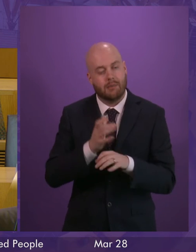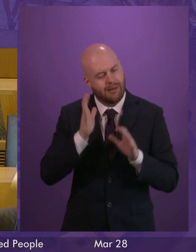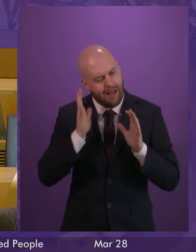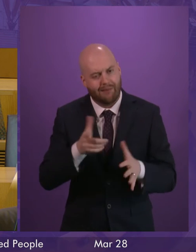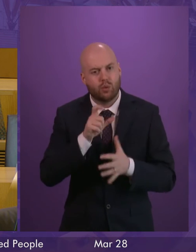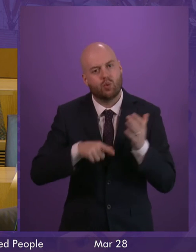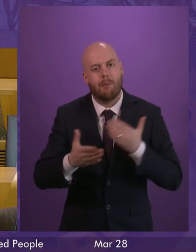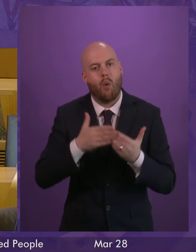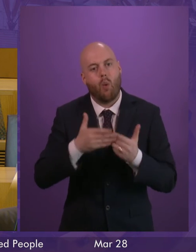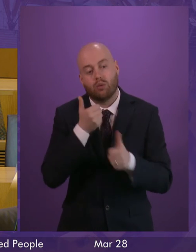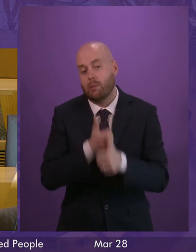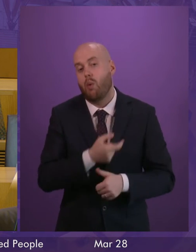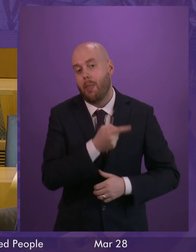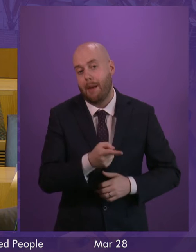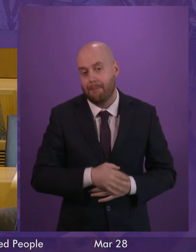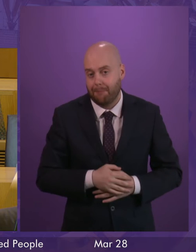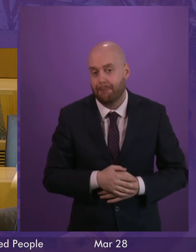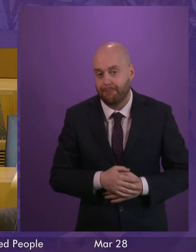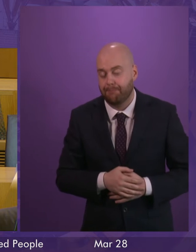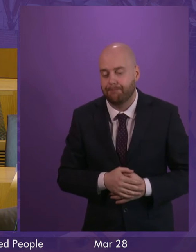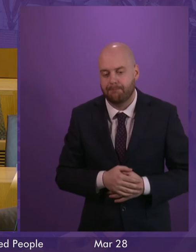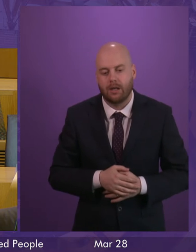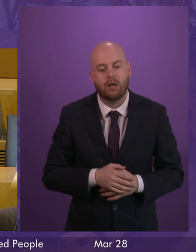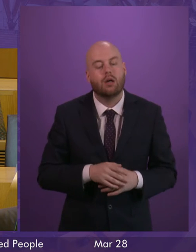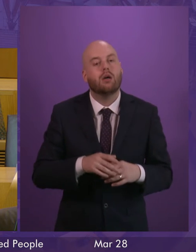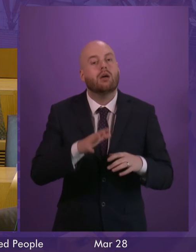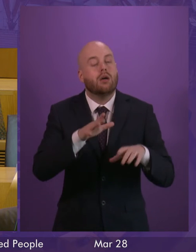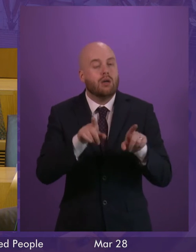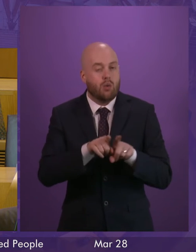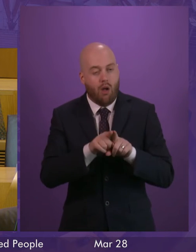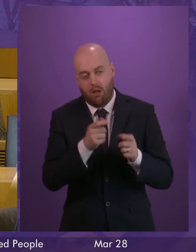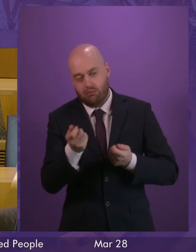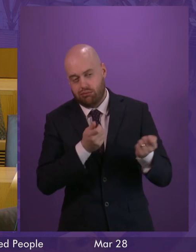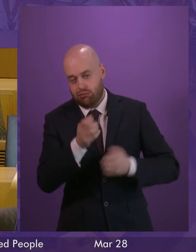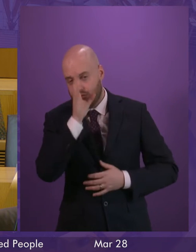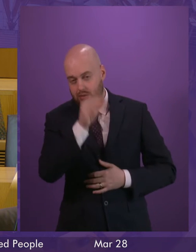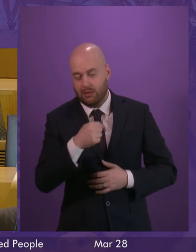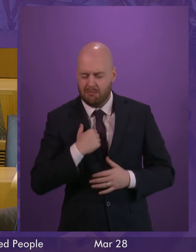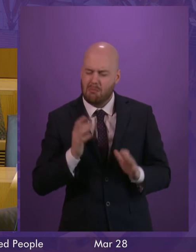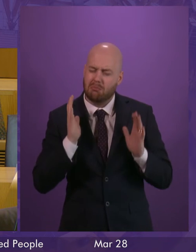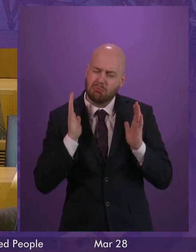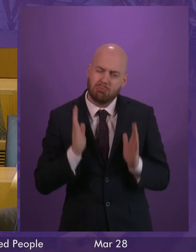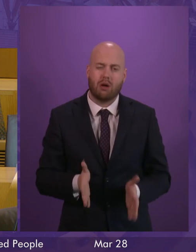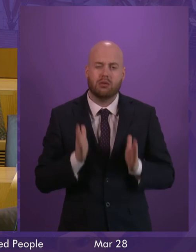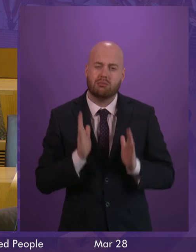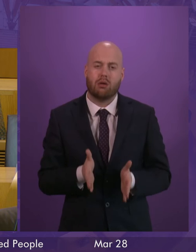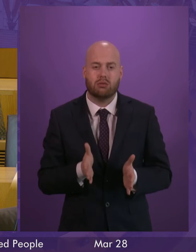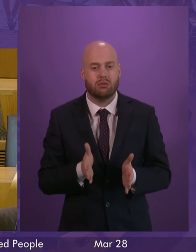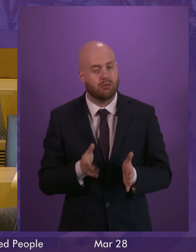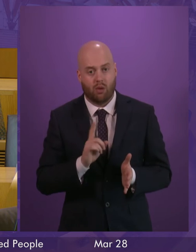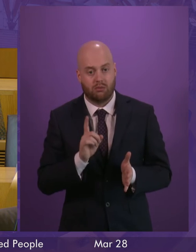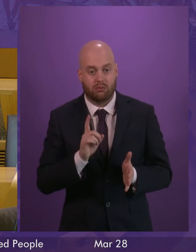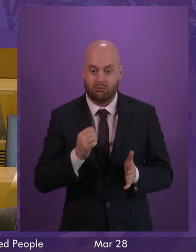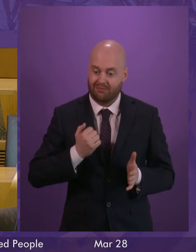organisations like them. To close, presiding officer, we must give people in this country with disabilities a seat at our